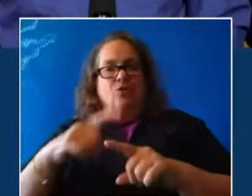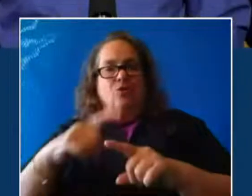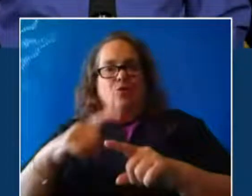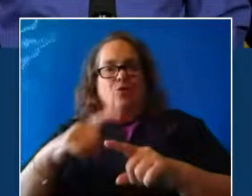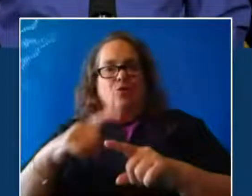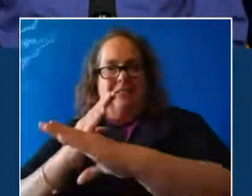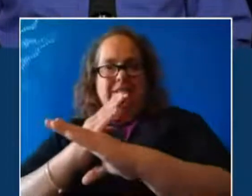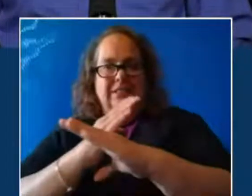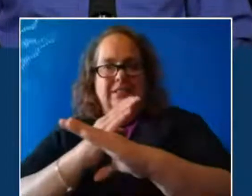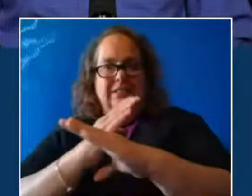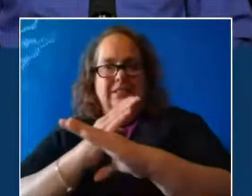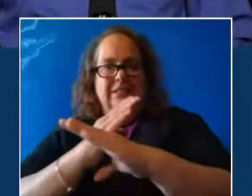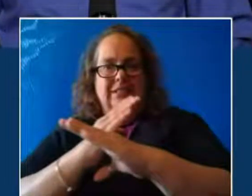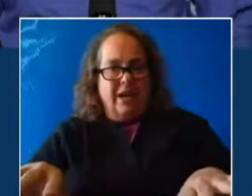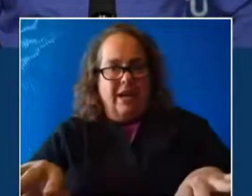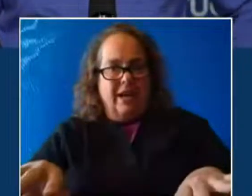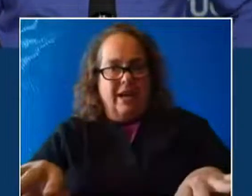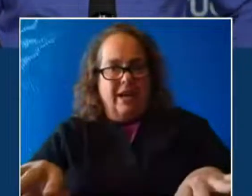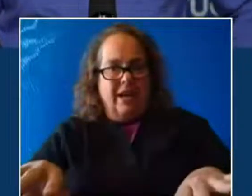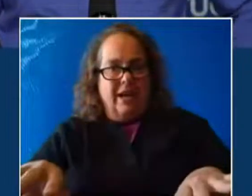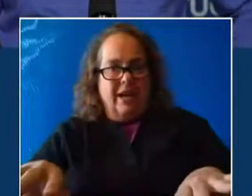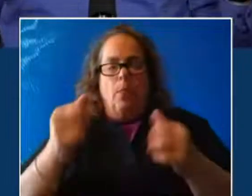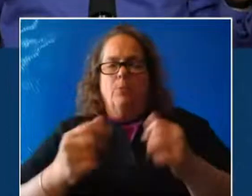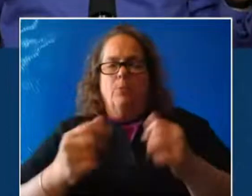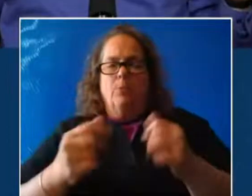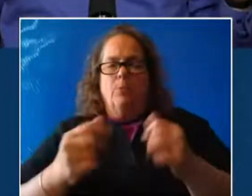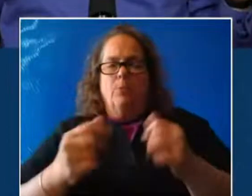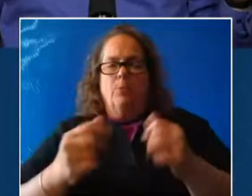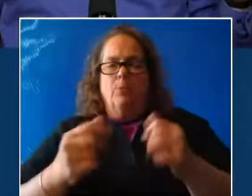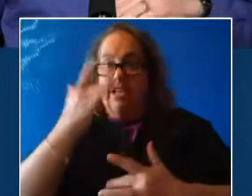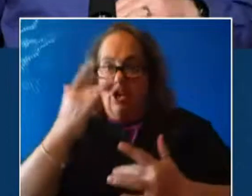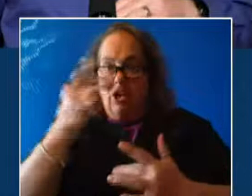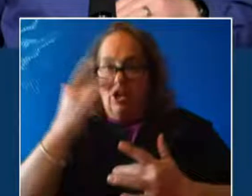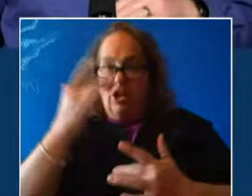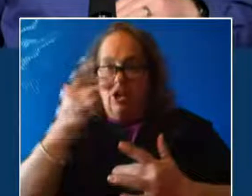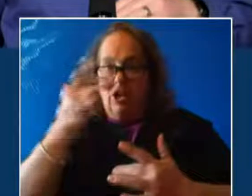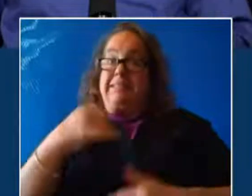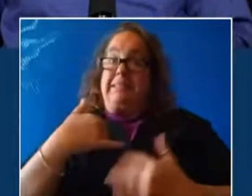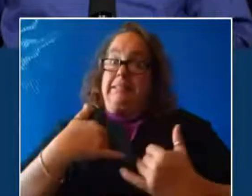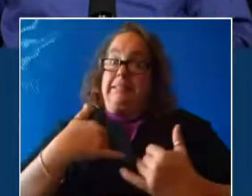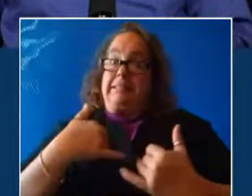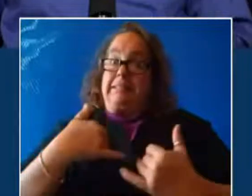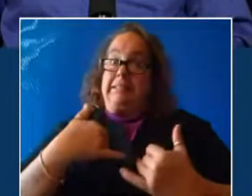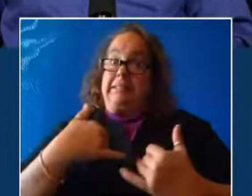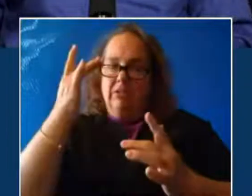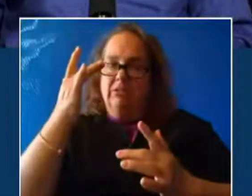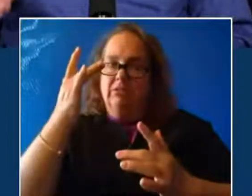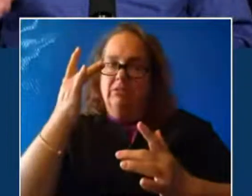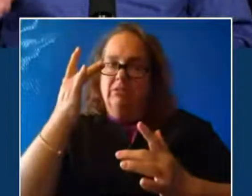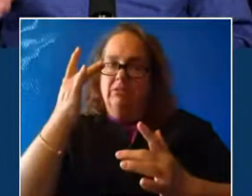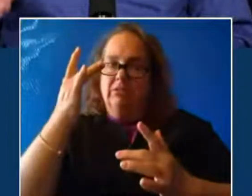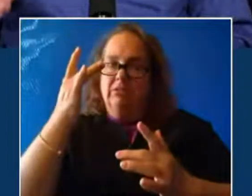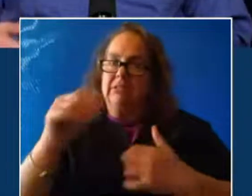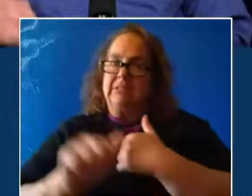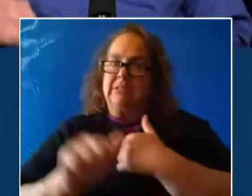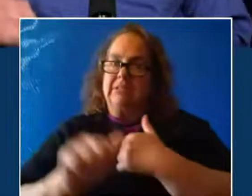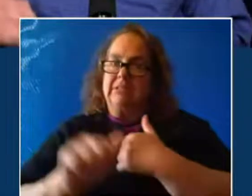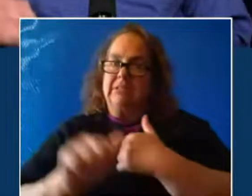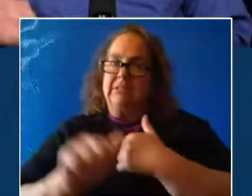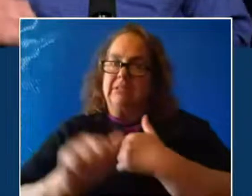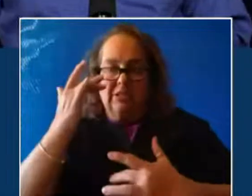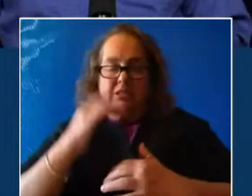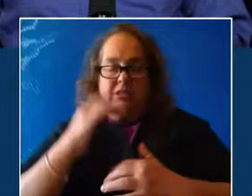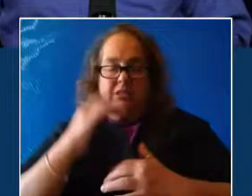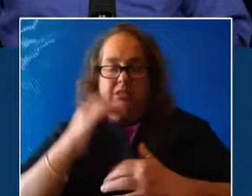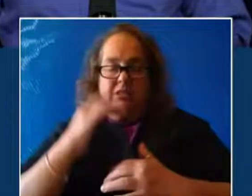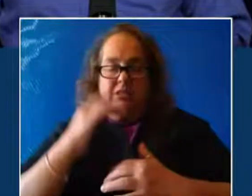and remains a very dangerous disease. We very quickly went through that phase and worked to find ways to be able to